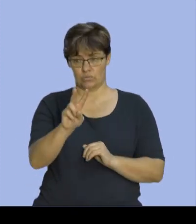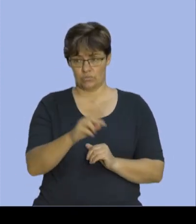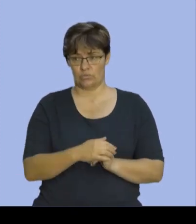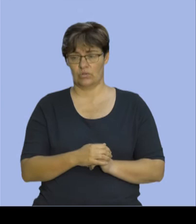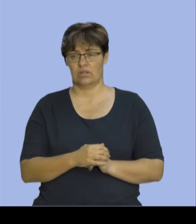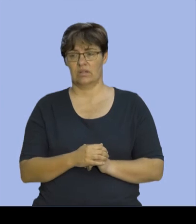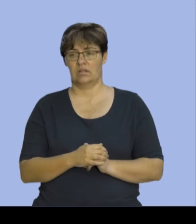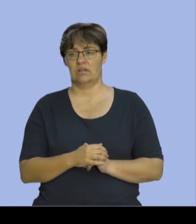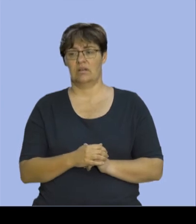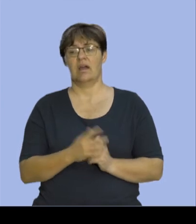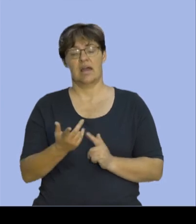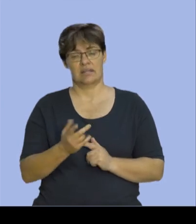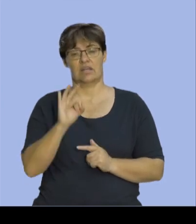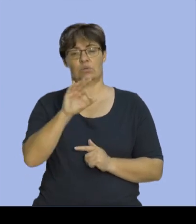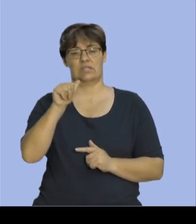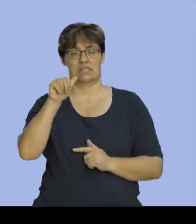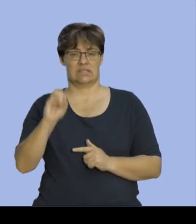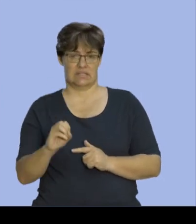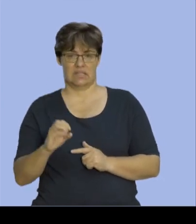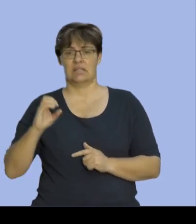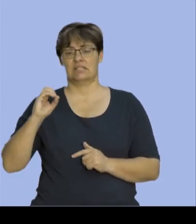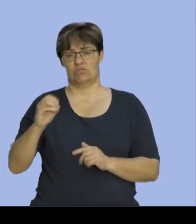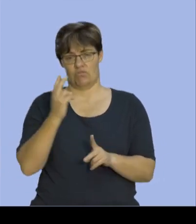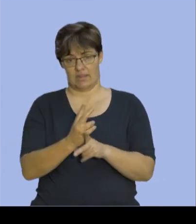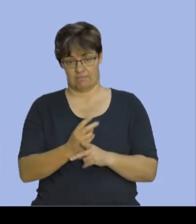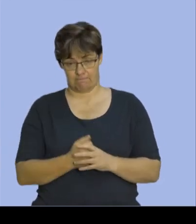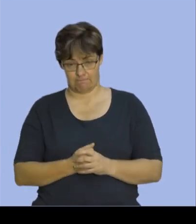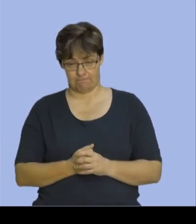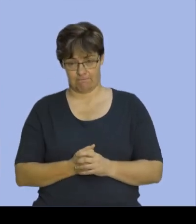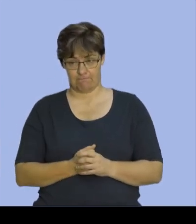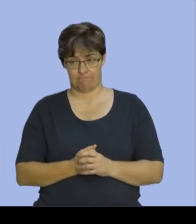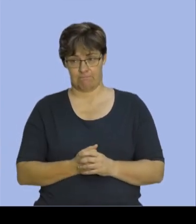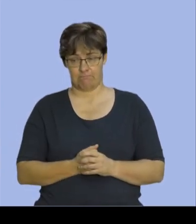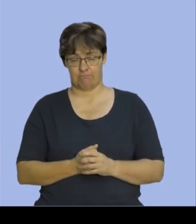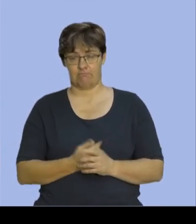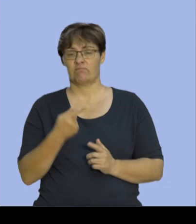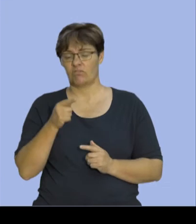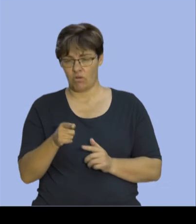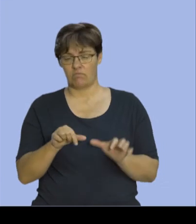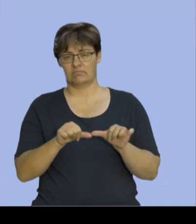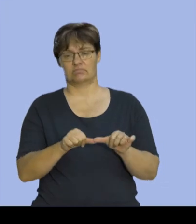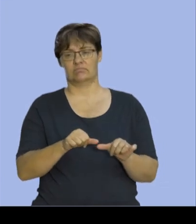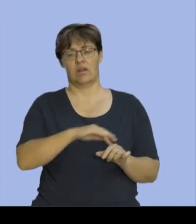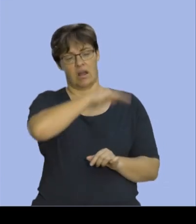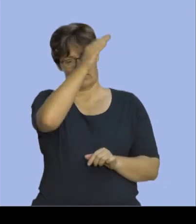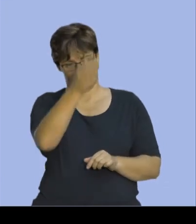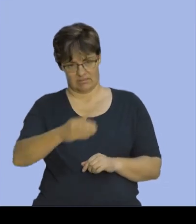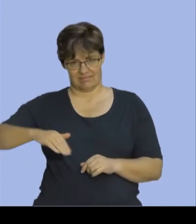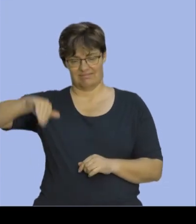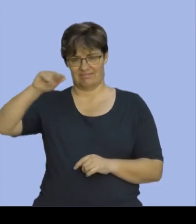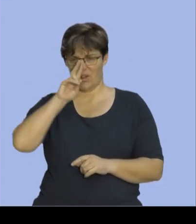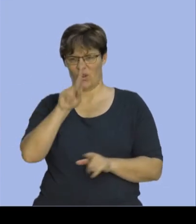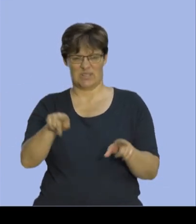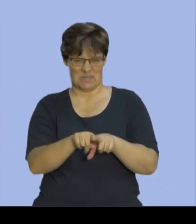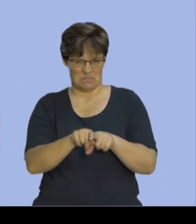2, and then 360 will be at 0, right? In terms of a graph, this will